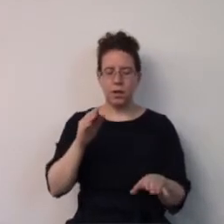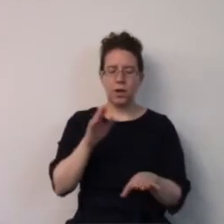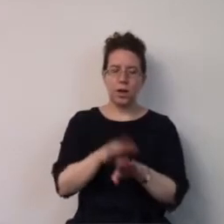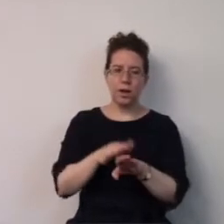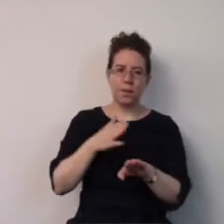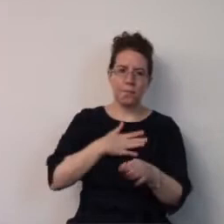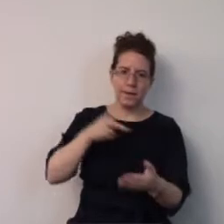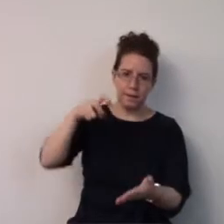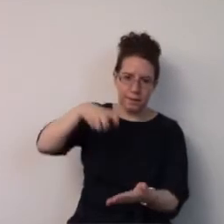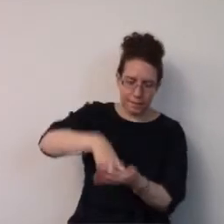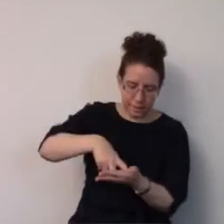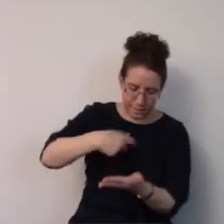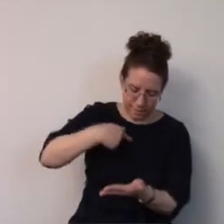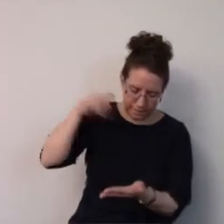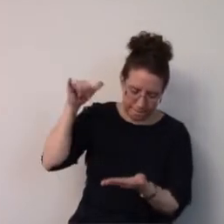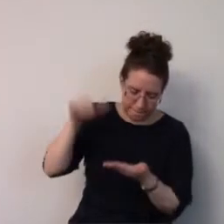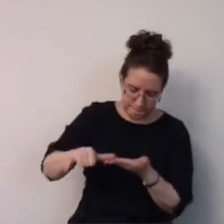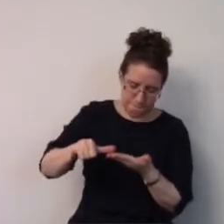Amen.